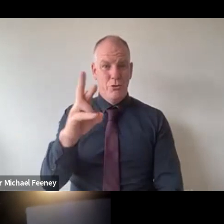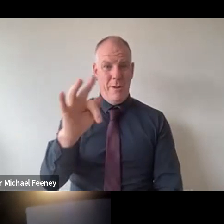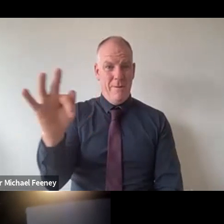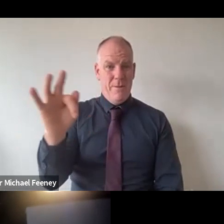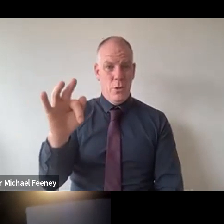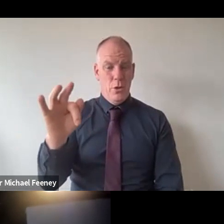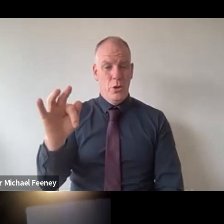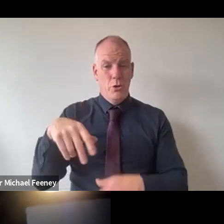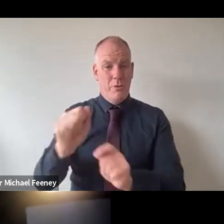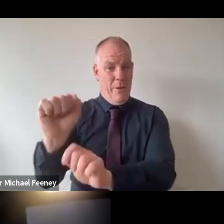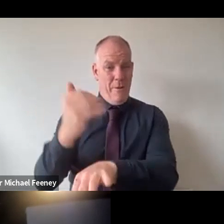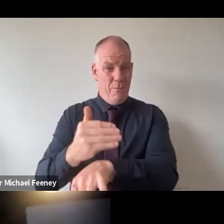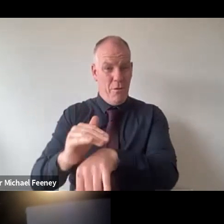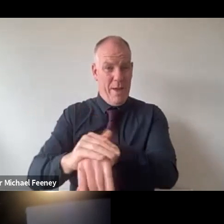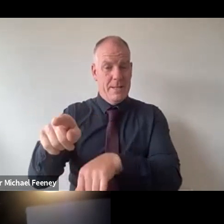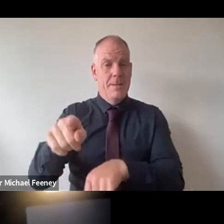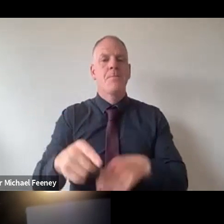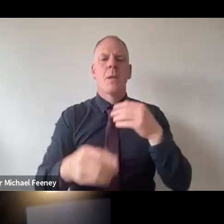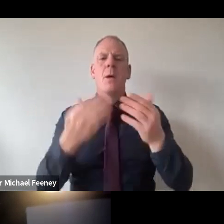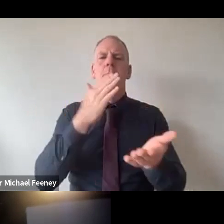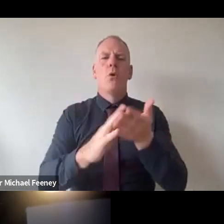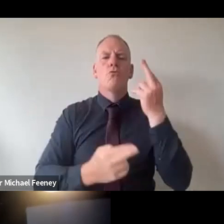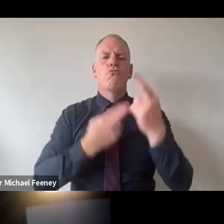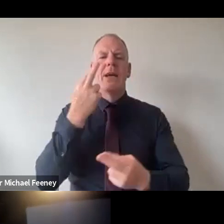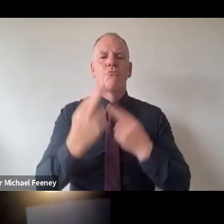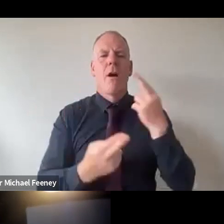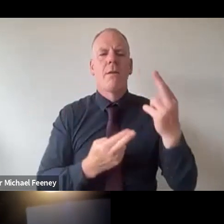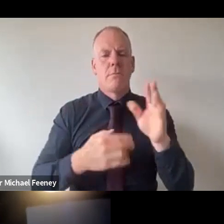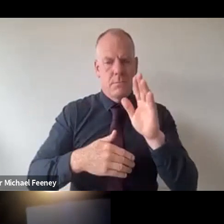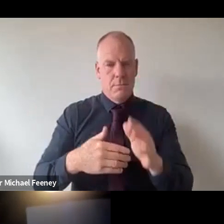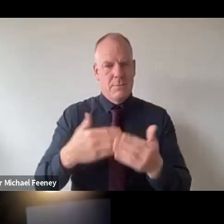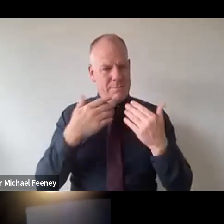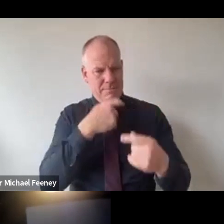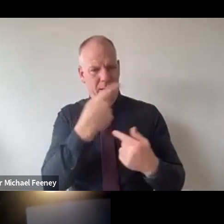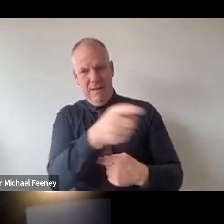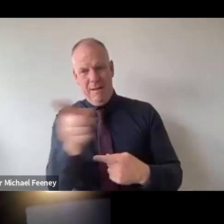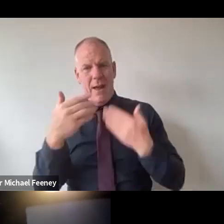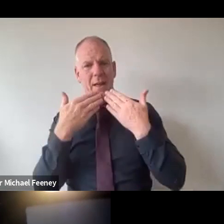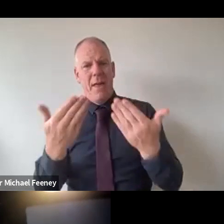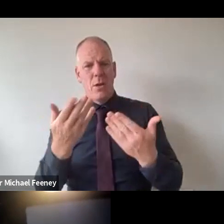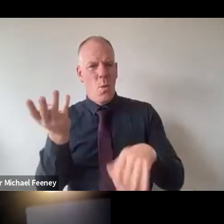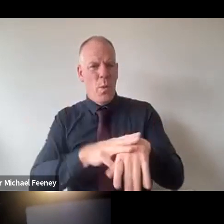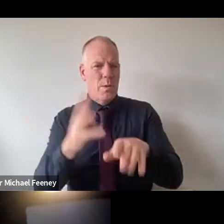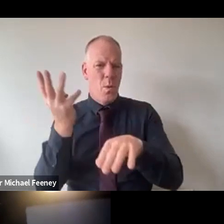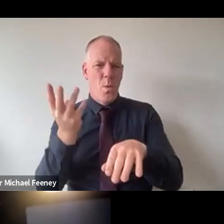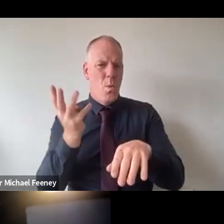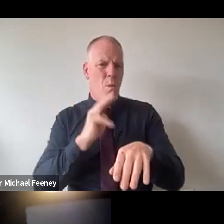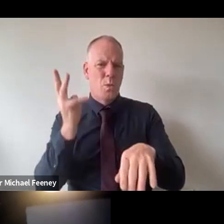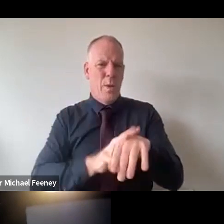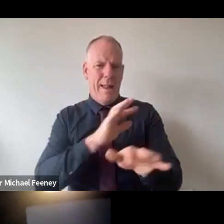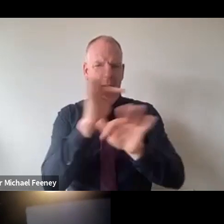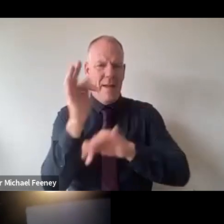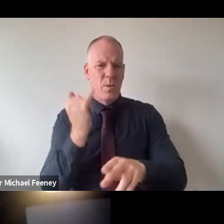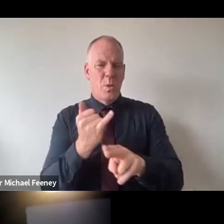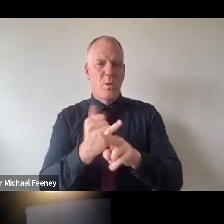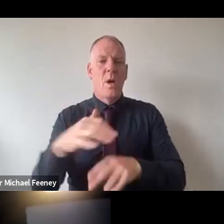the teachers had booked for the restaurant as a sending off to say thank you to the kids and wish them well in their career after school. And as the